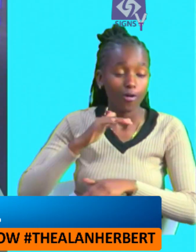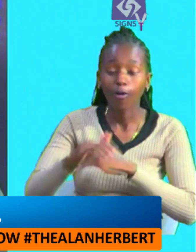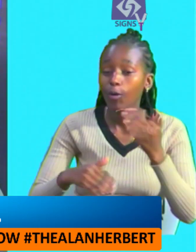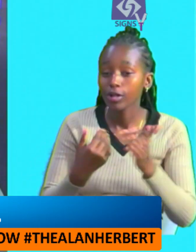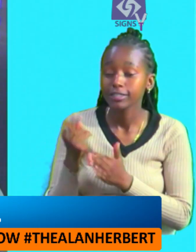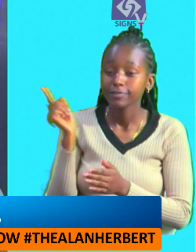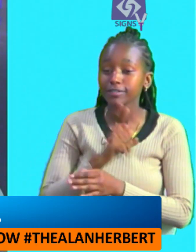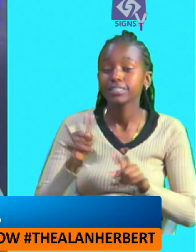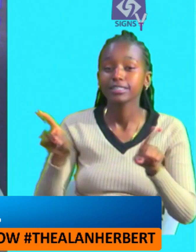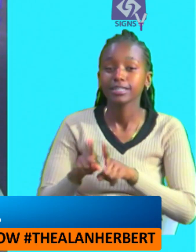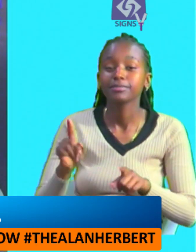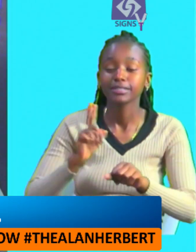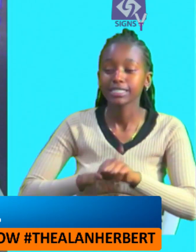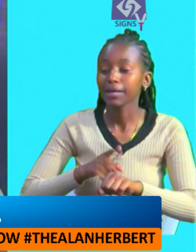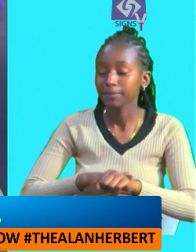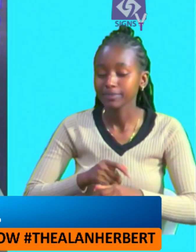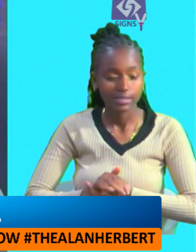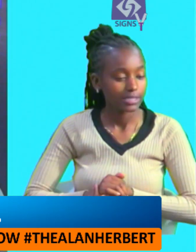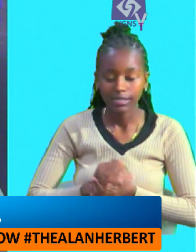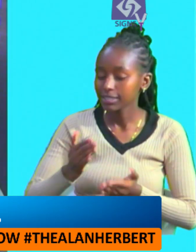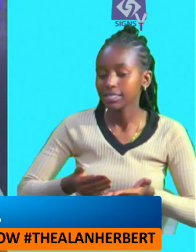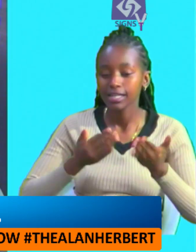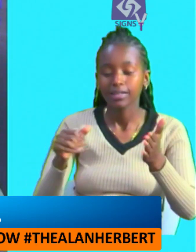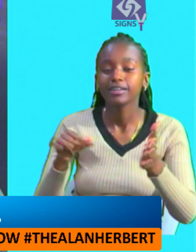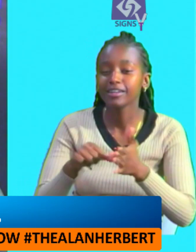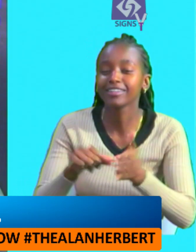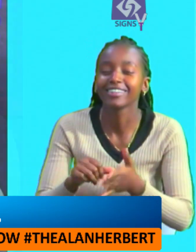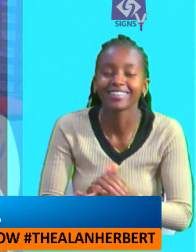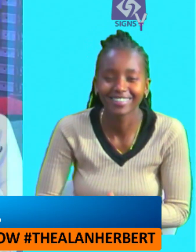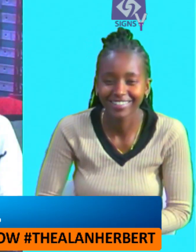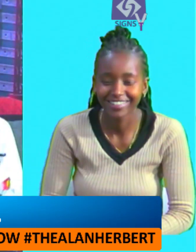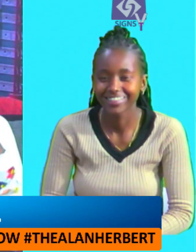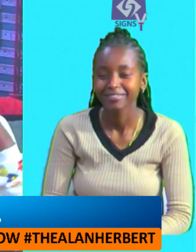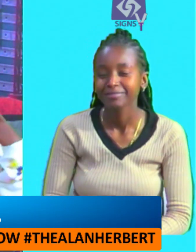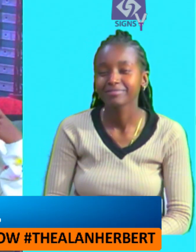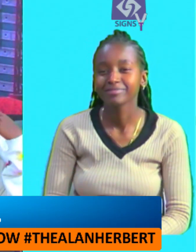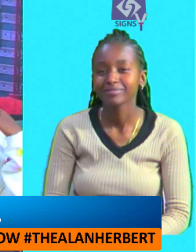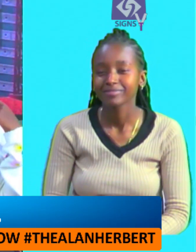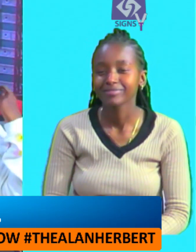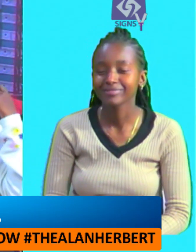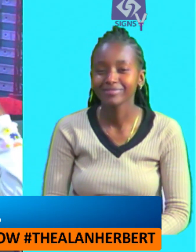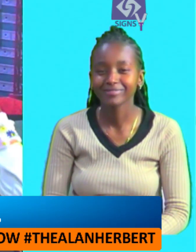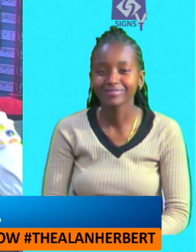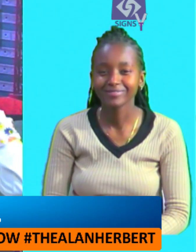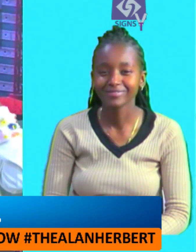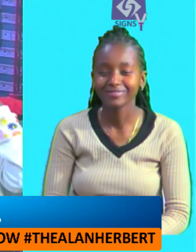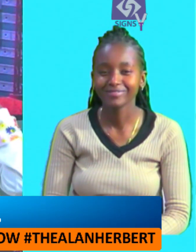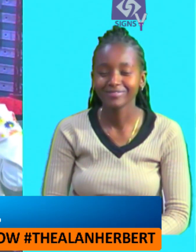why the government finds these things to be the easiest to tax is because no matter like day and